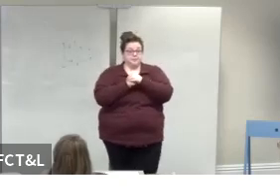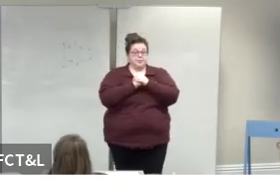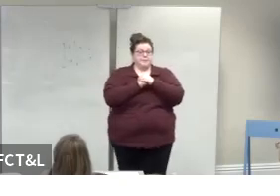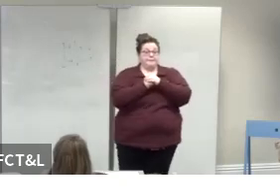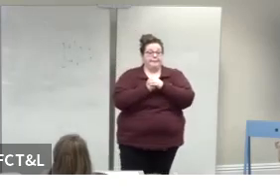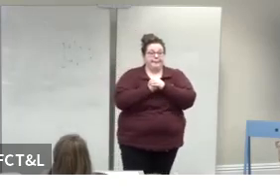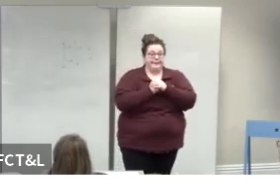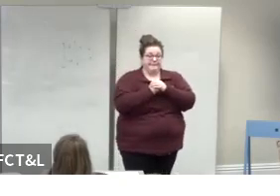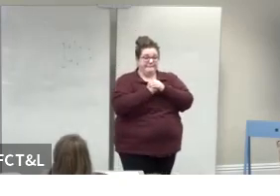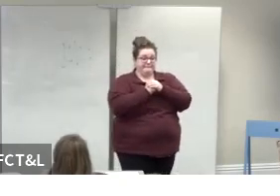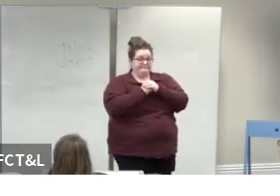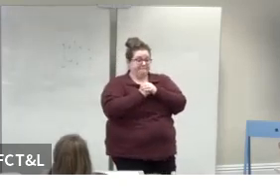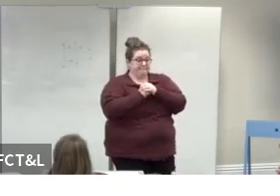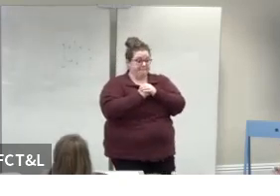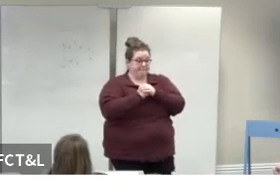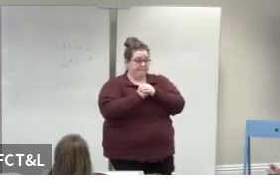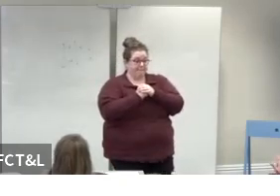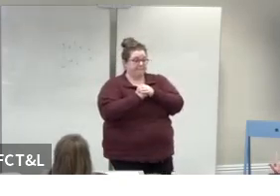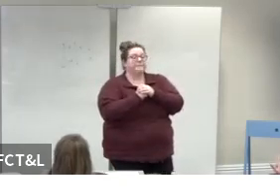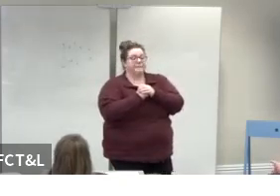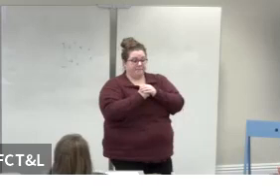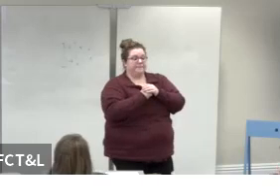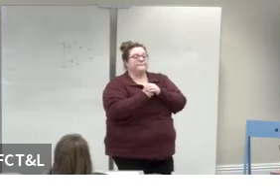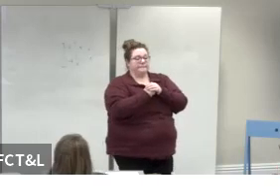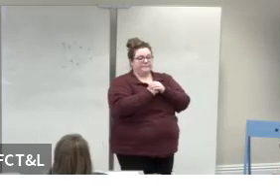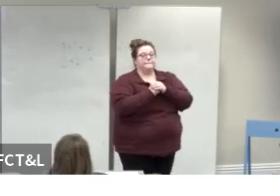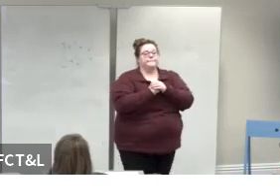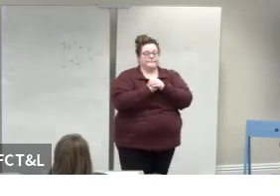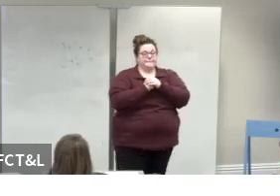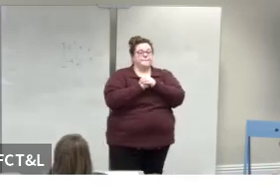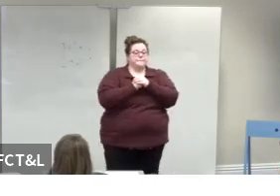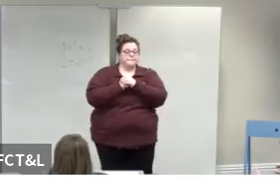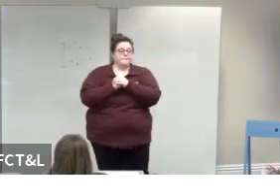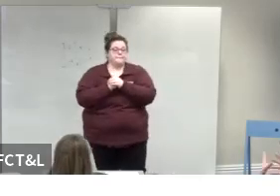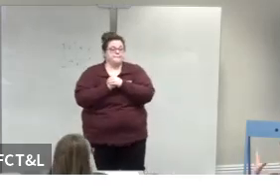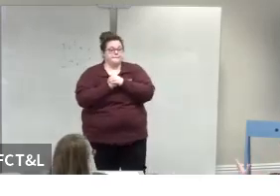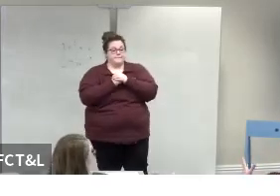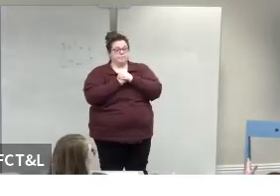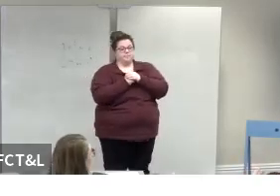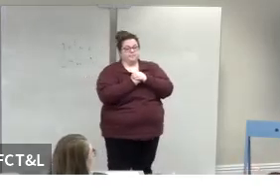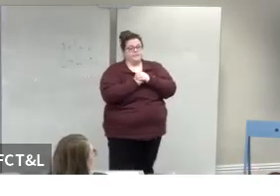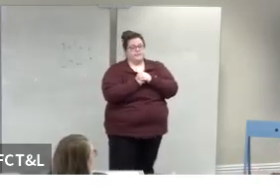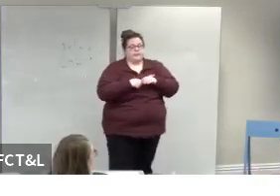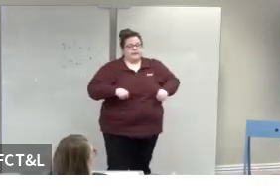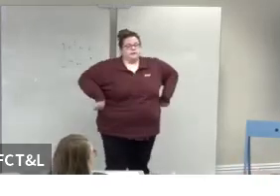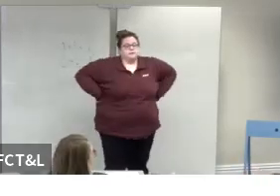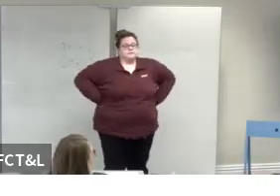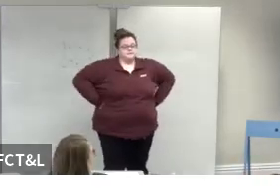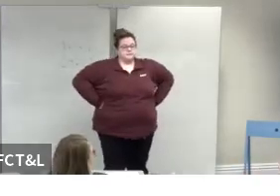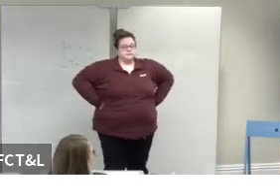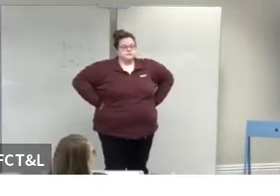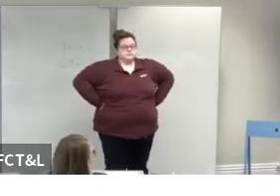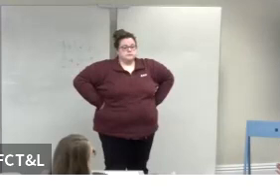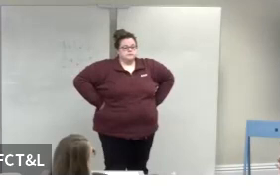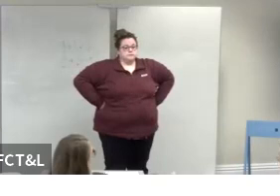Yes. So I work in the library and we do a lot of, kind of just in